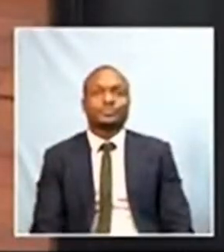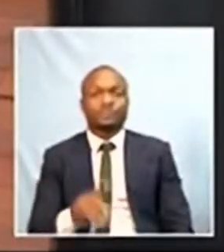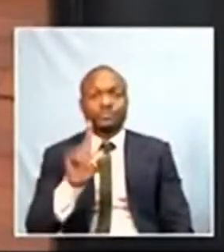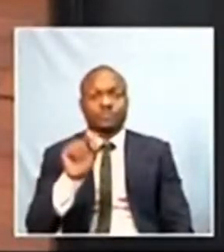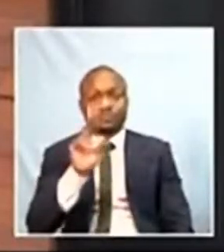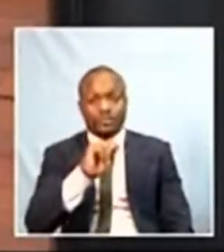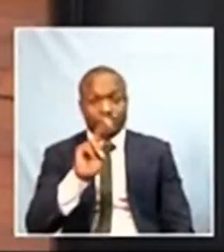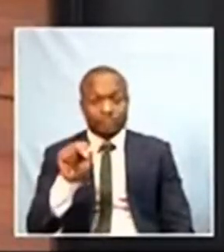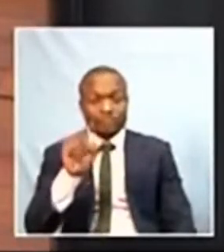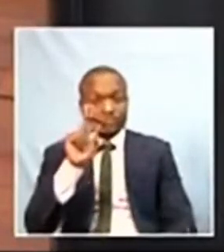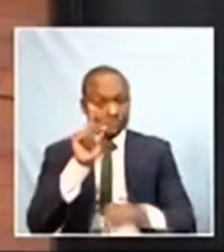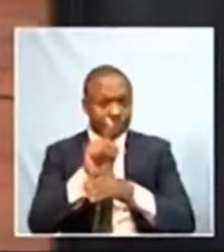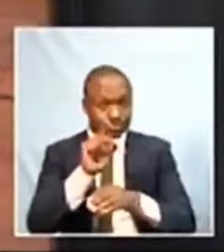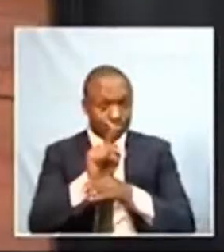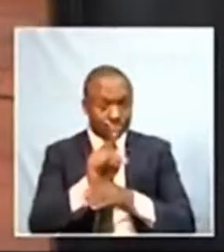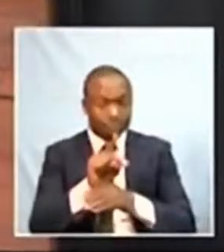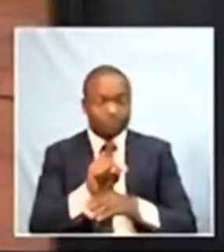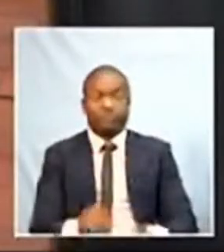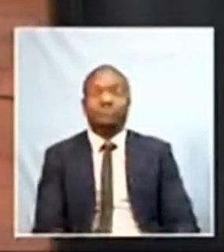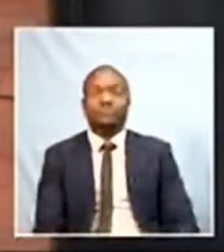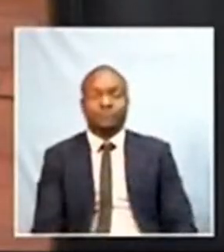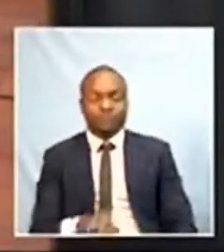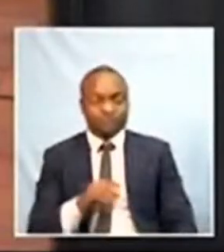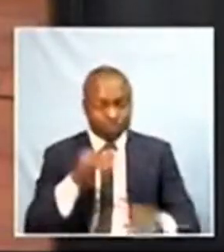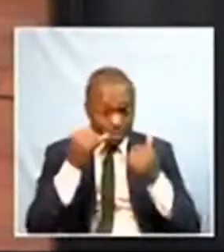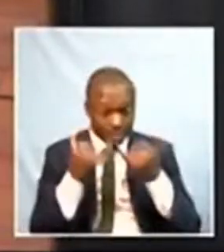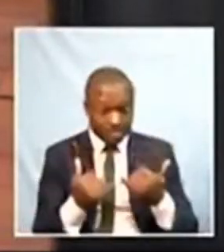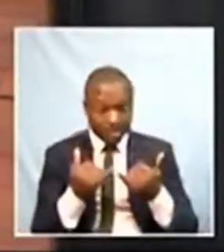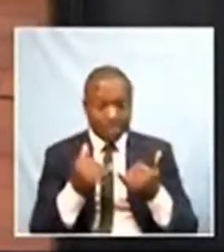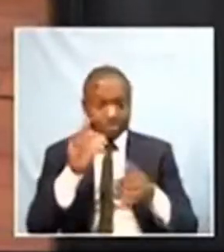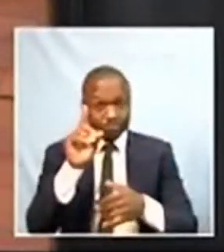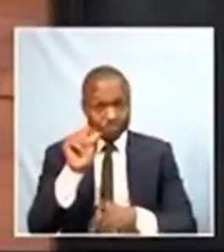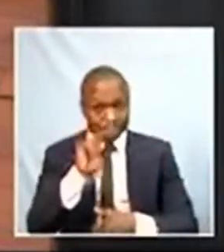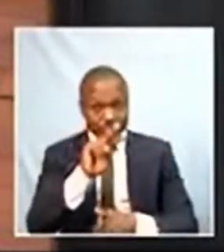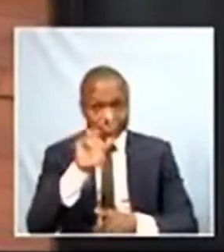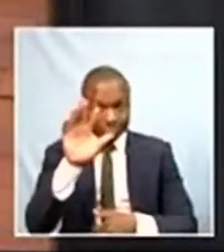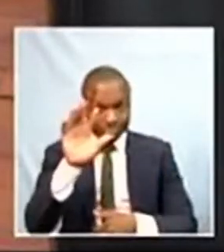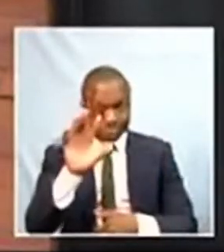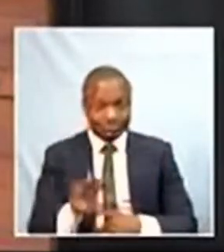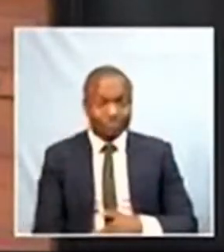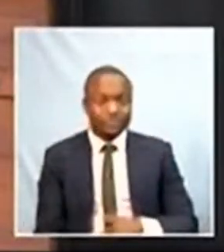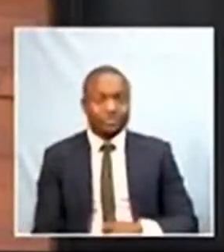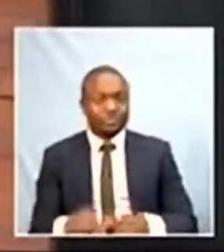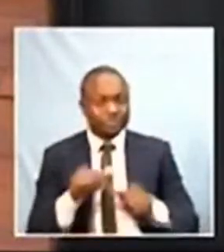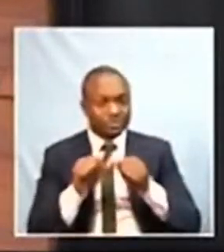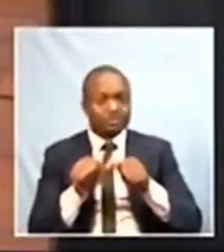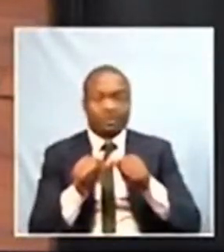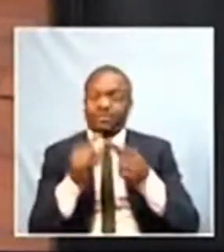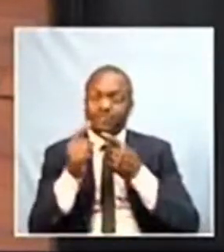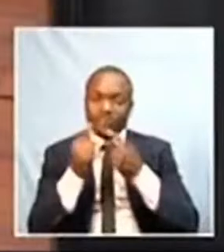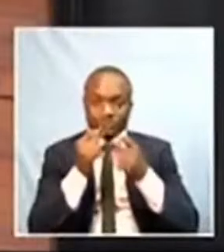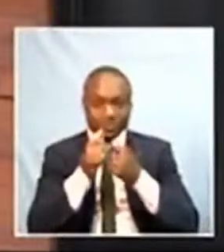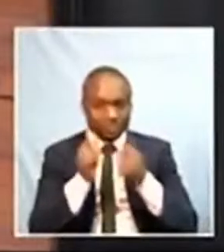2022 project, and we are in 2025. They are still talking